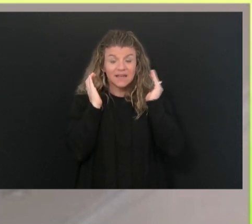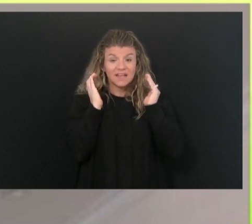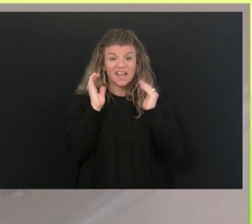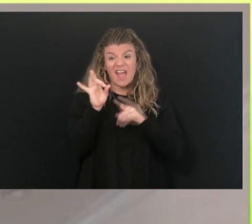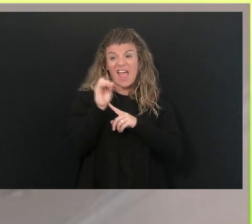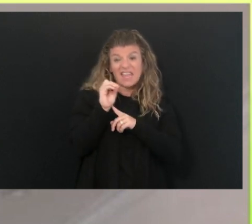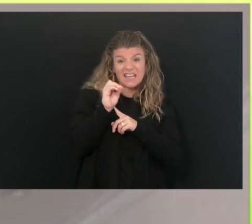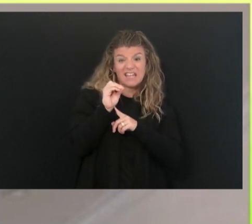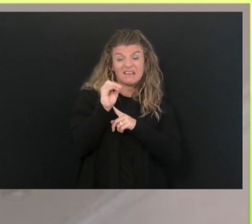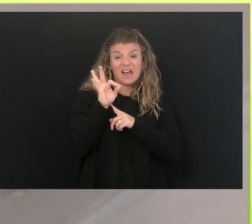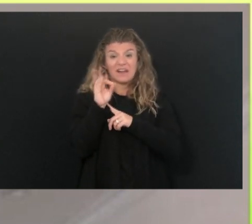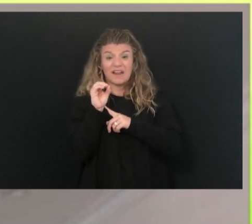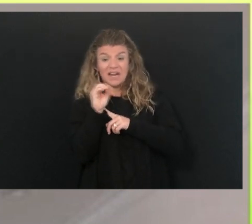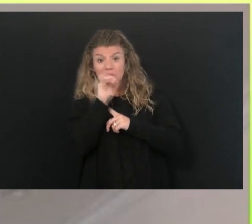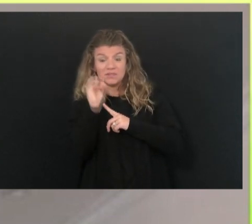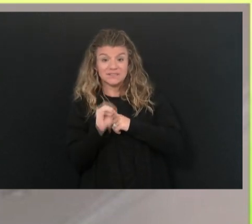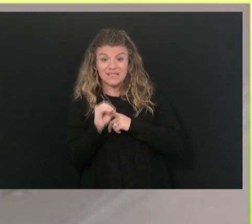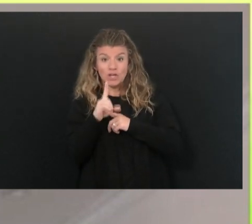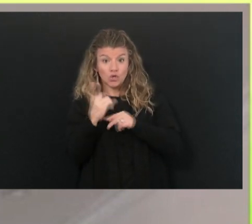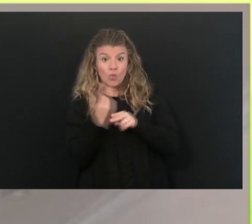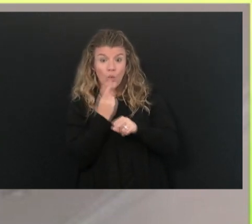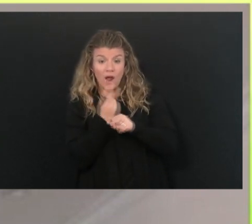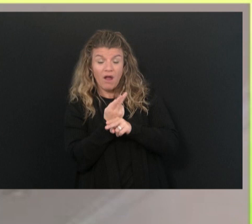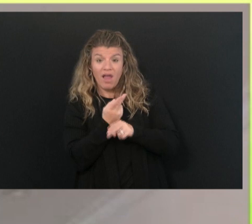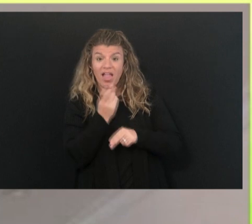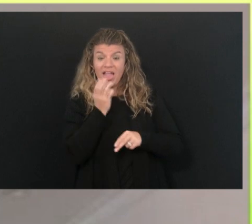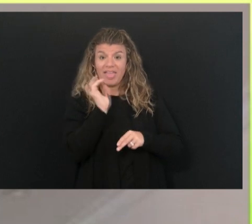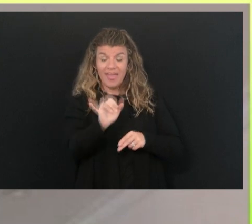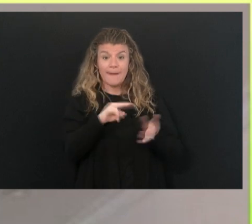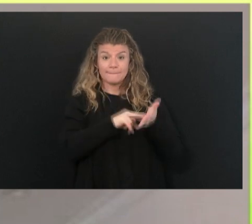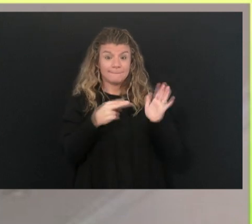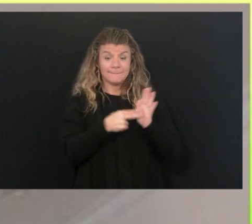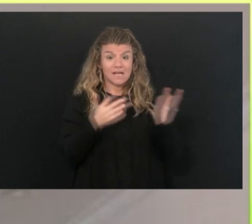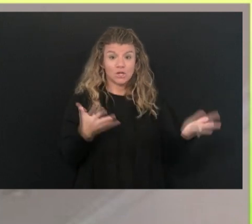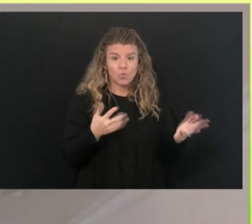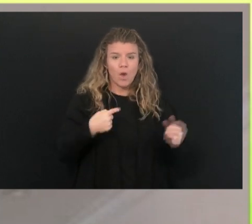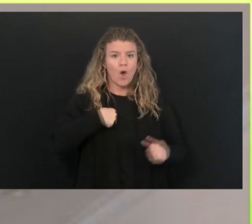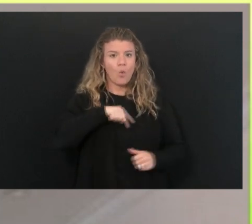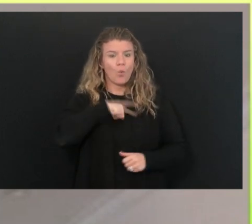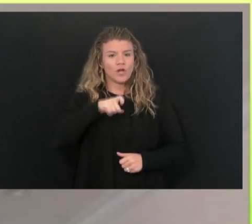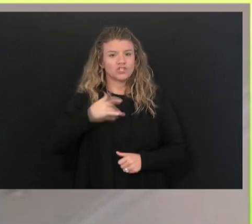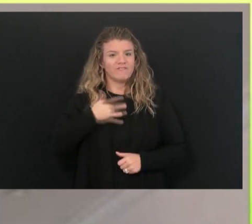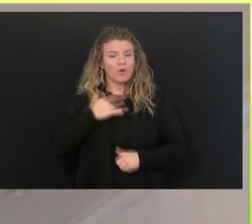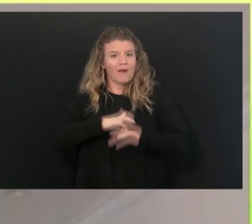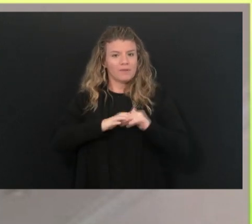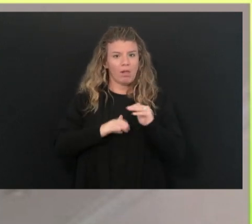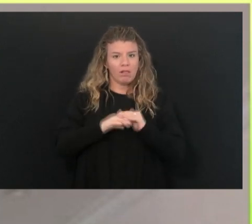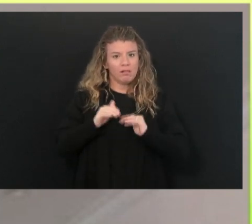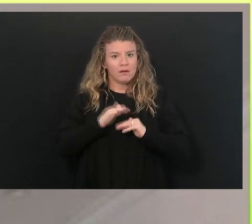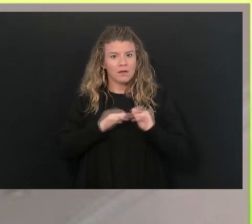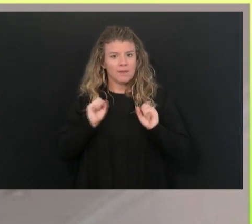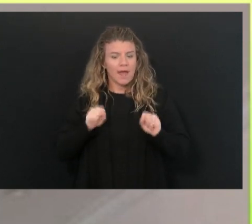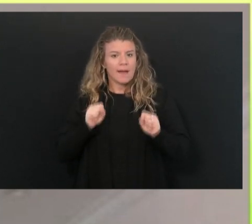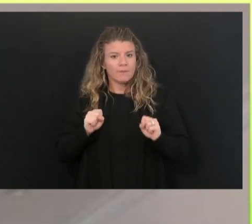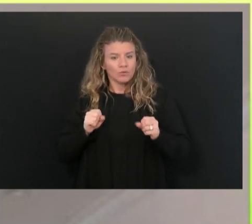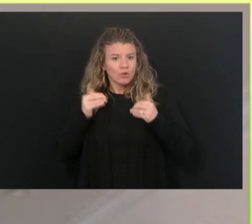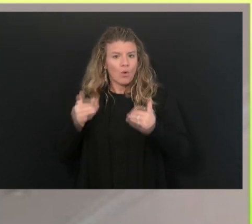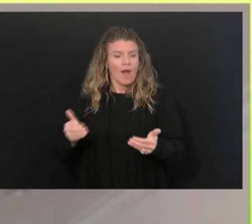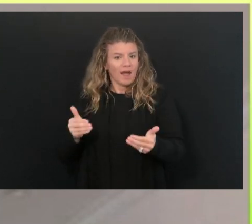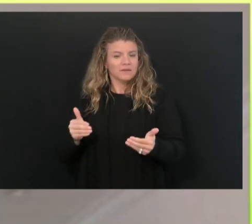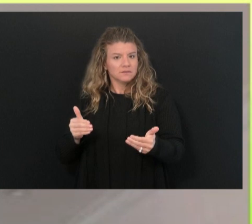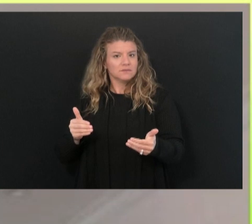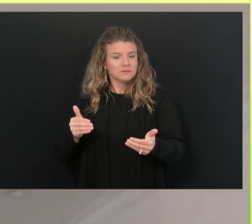to 90% level, then we should feel really, really good and comfortable that we will be able to